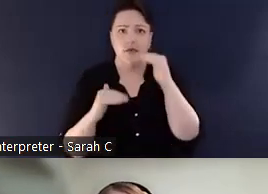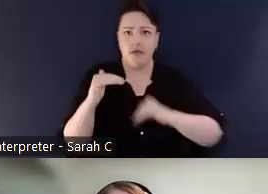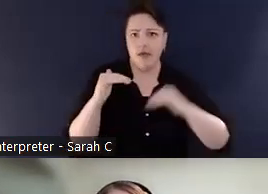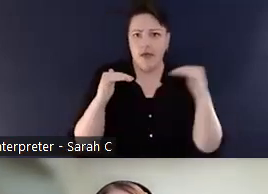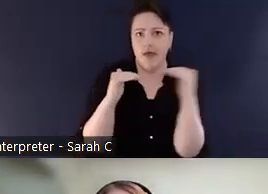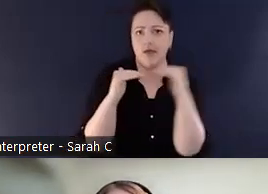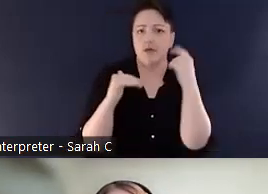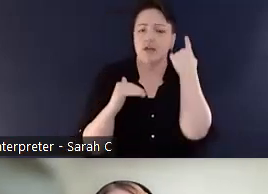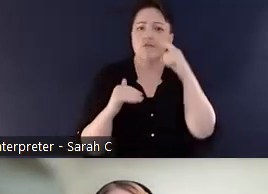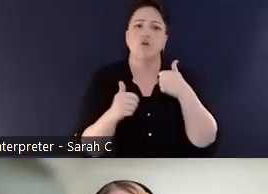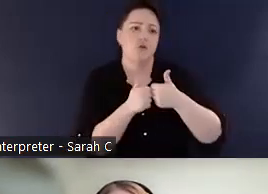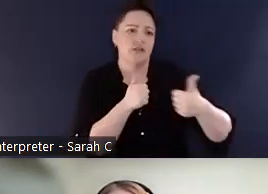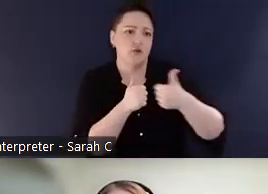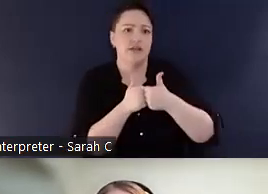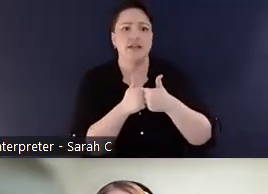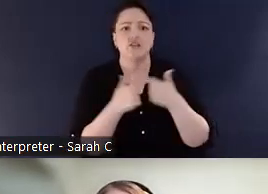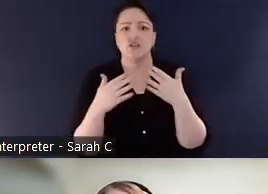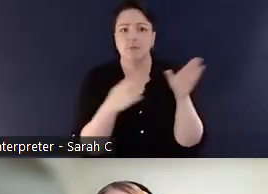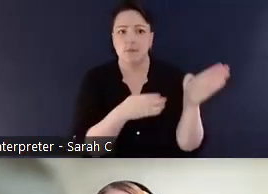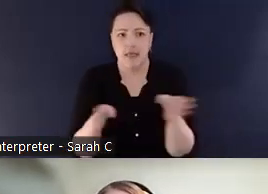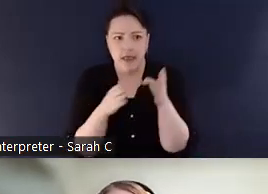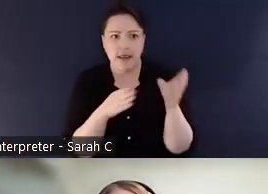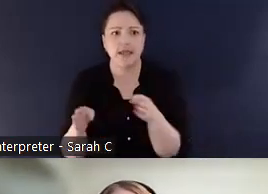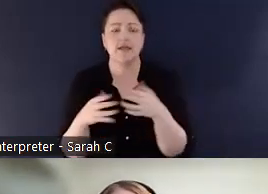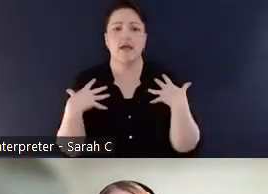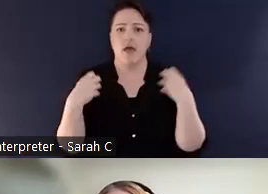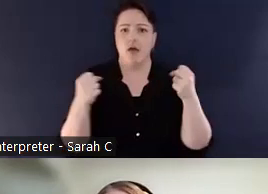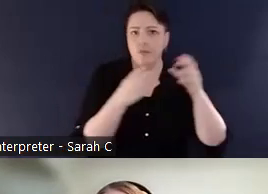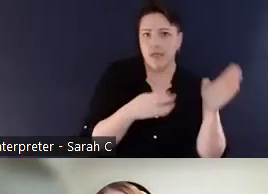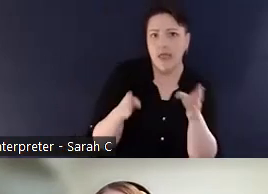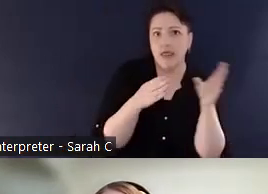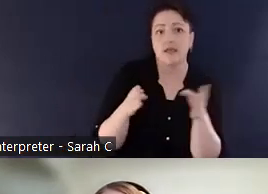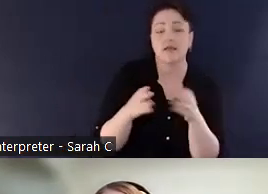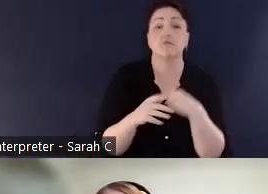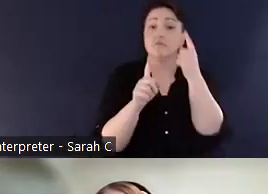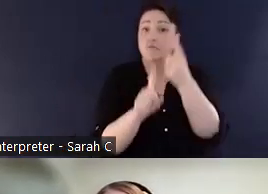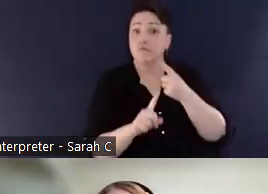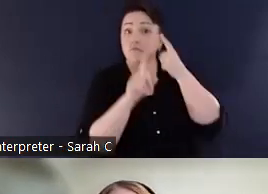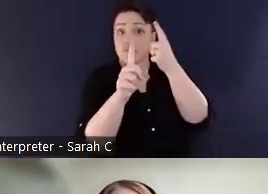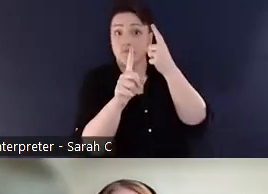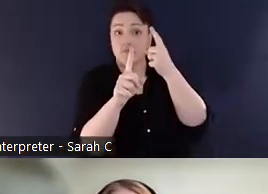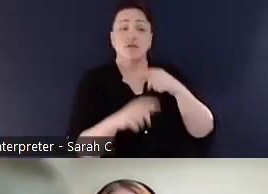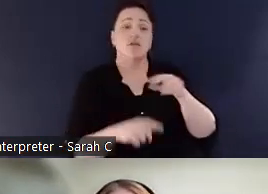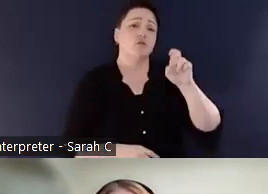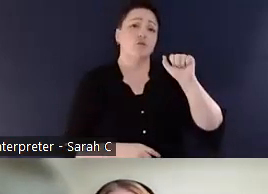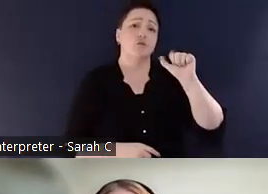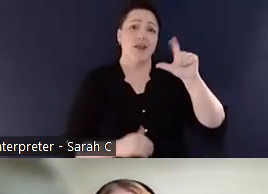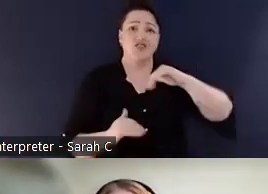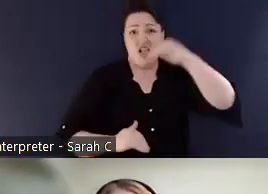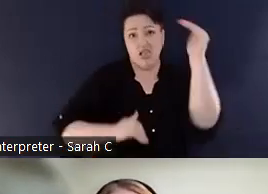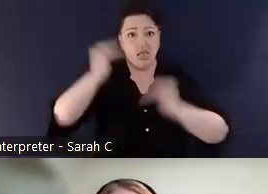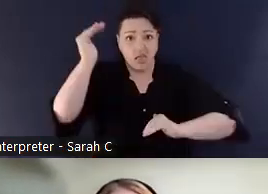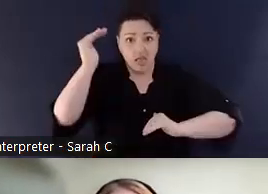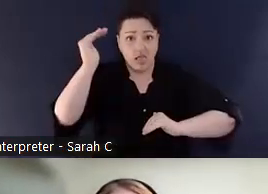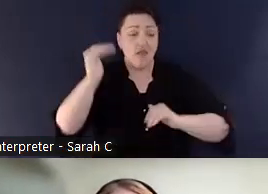planning, really with the ultimate goal to support closing the gap of racial injustice and better serving our communities